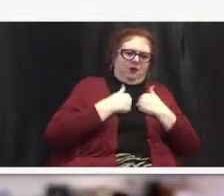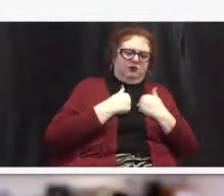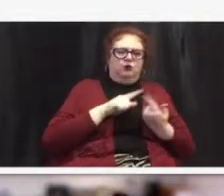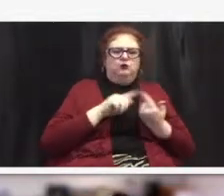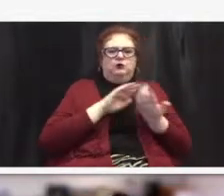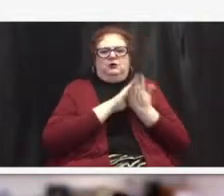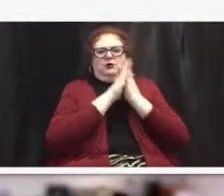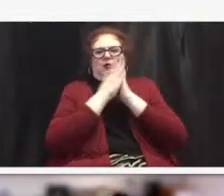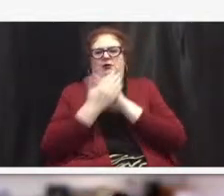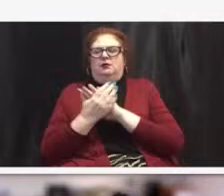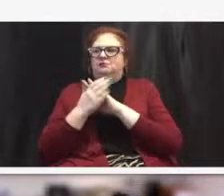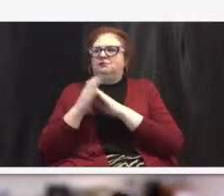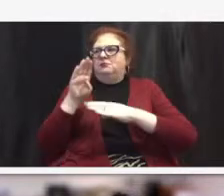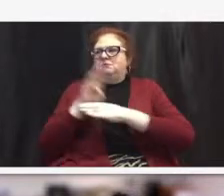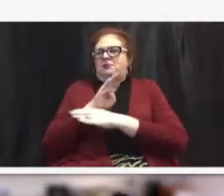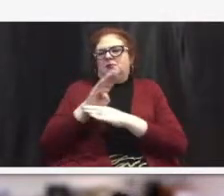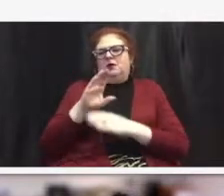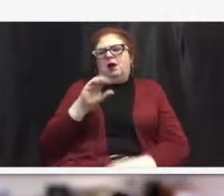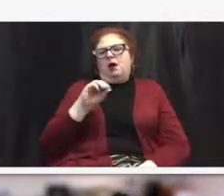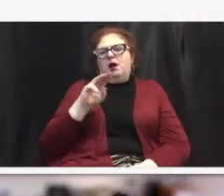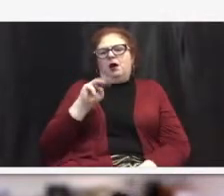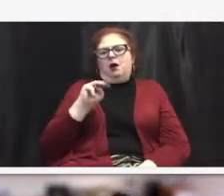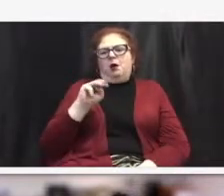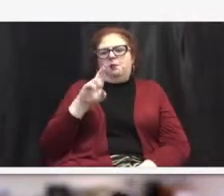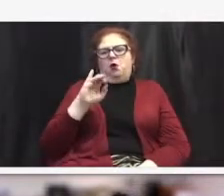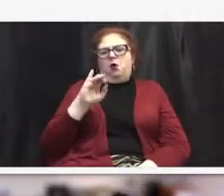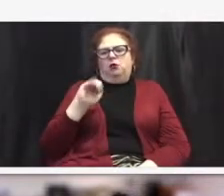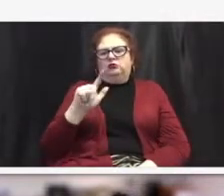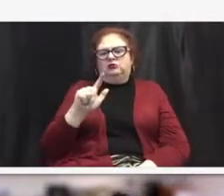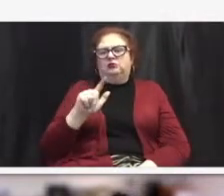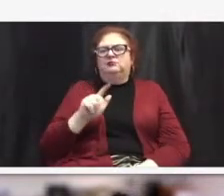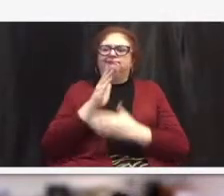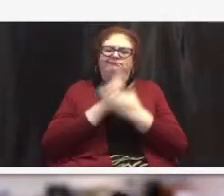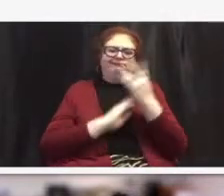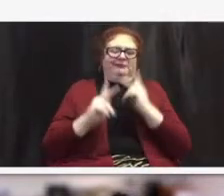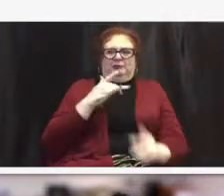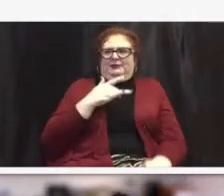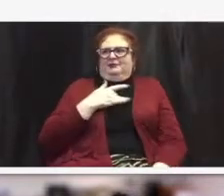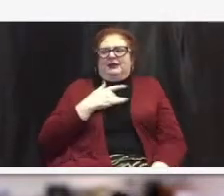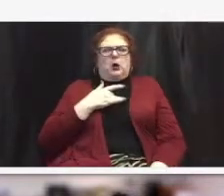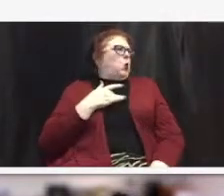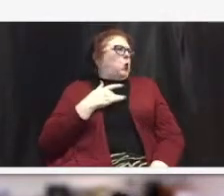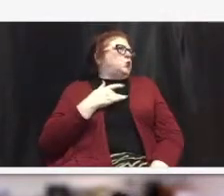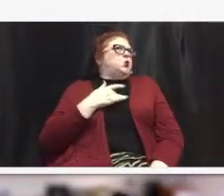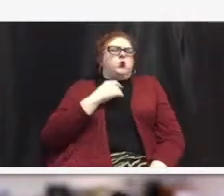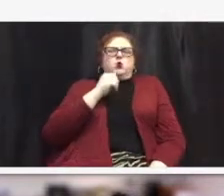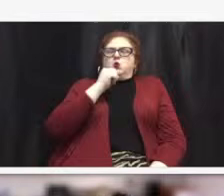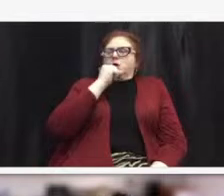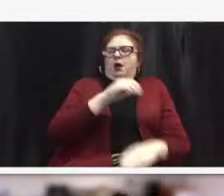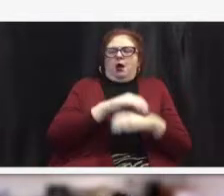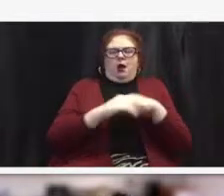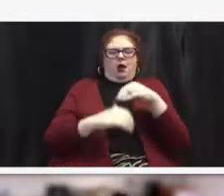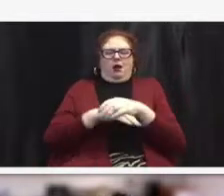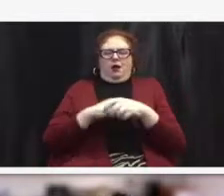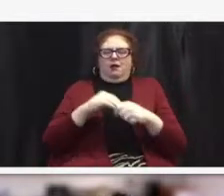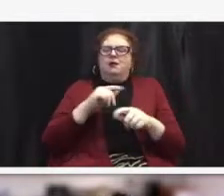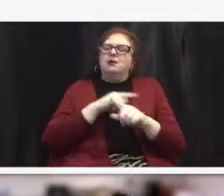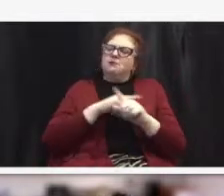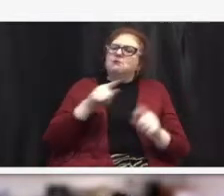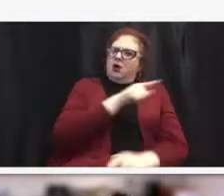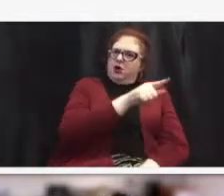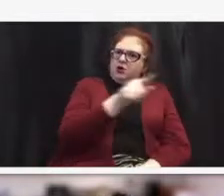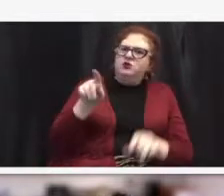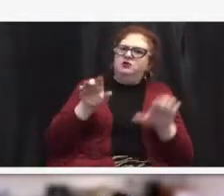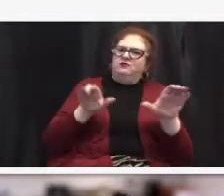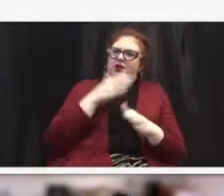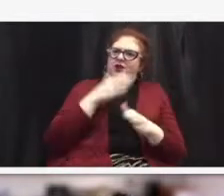And so you're going to get people that are not going to be comfortable with it. But you're doing a good job by asking the questions that